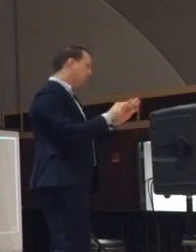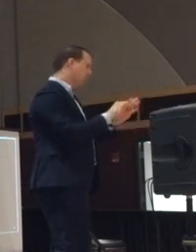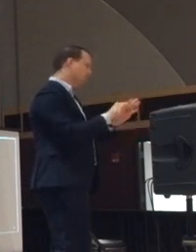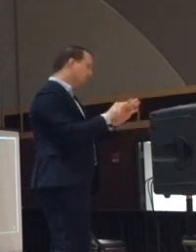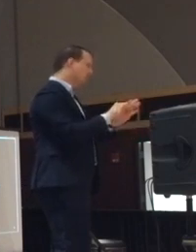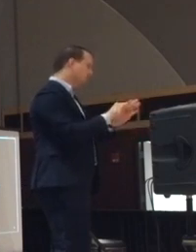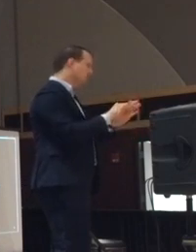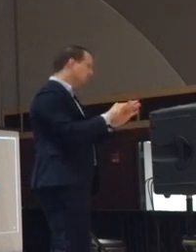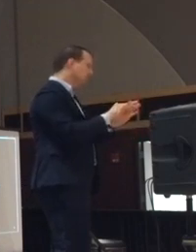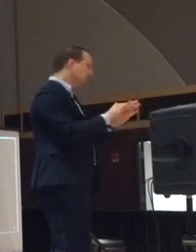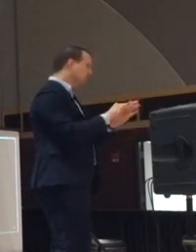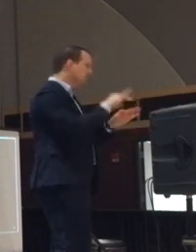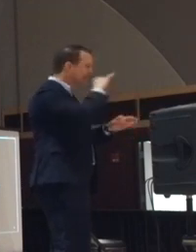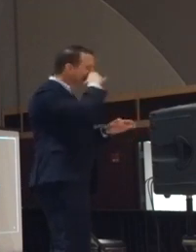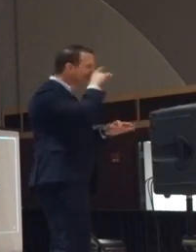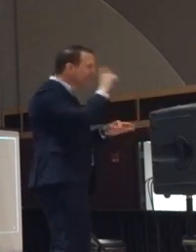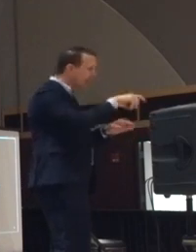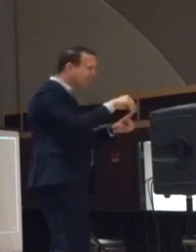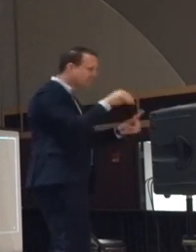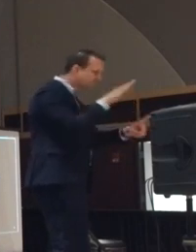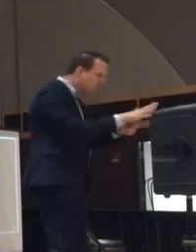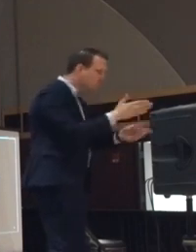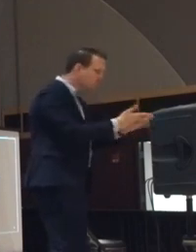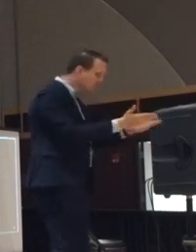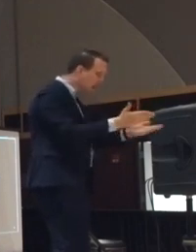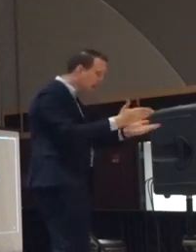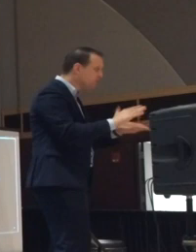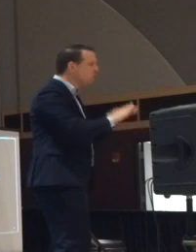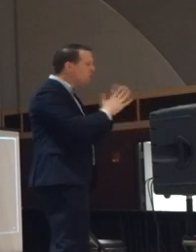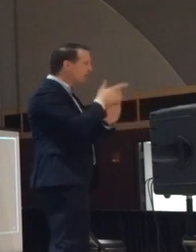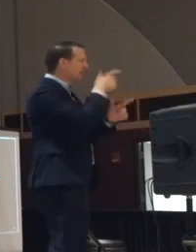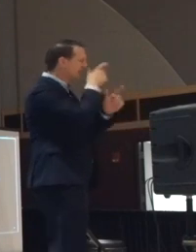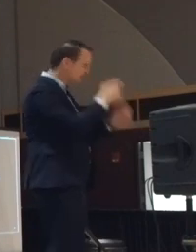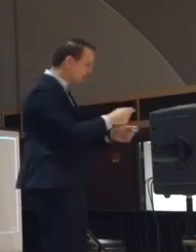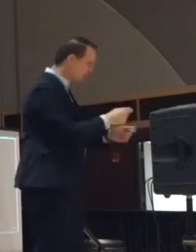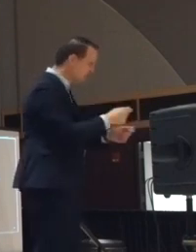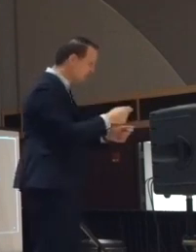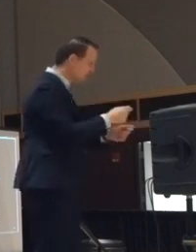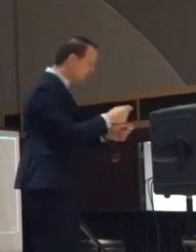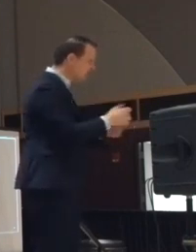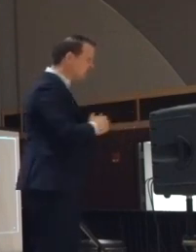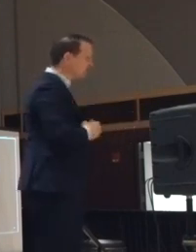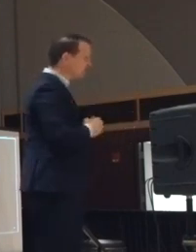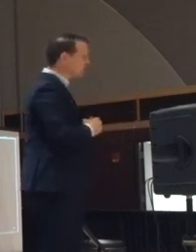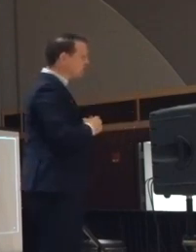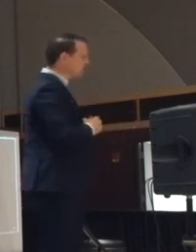thing. Kids have to get exposed to stuff to get interested.